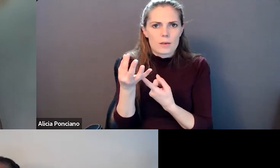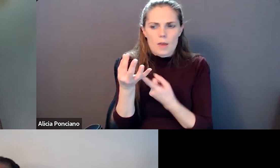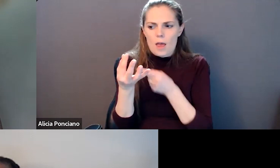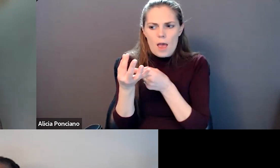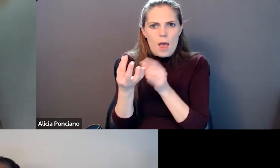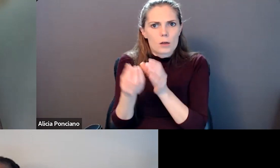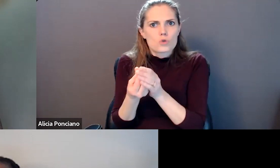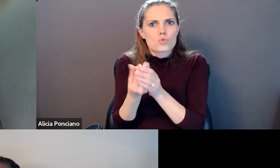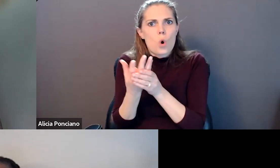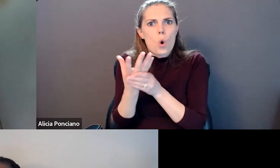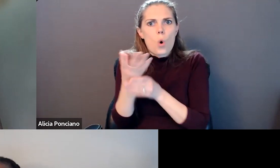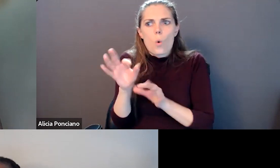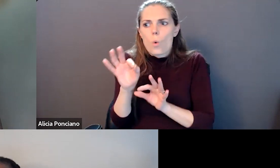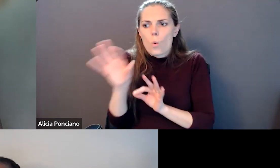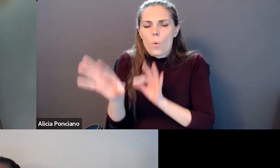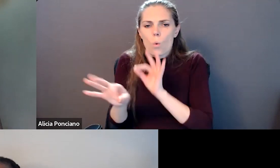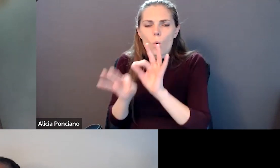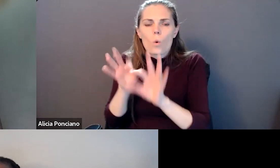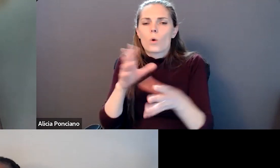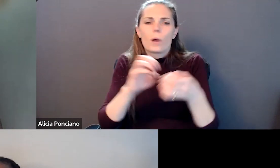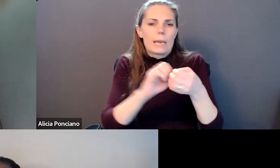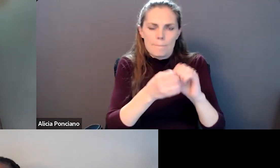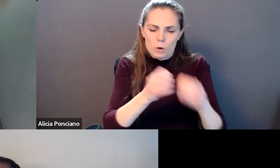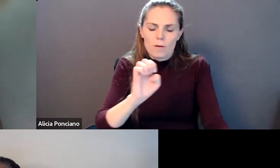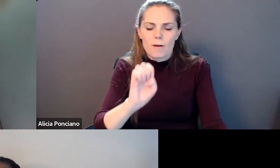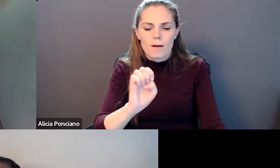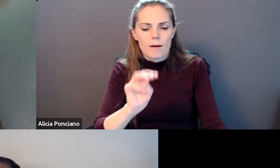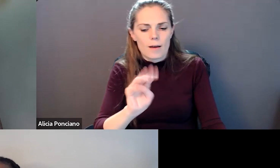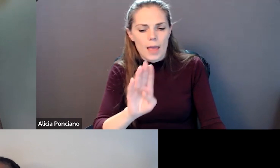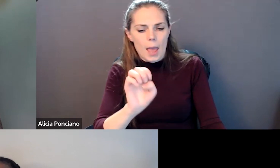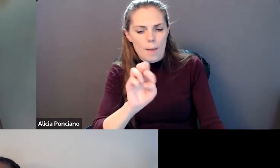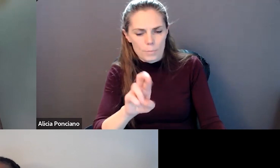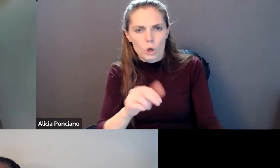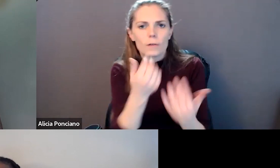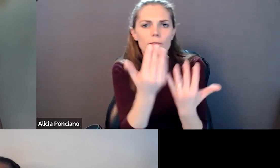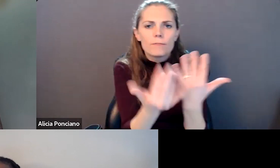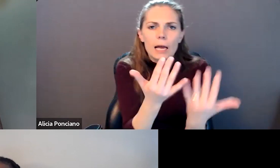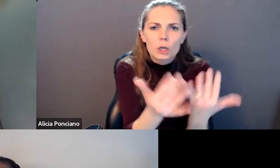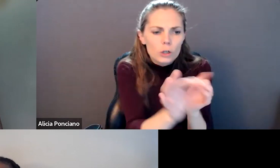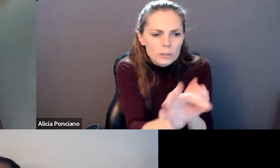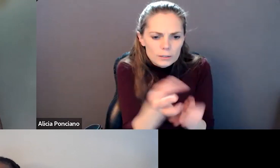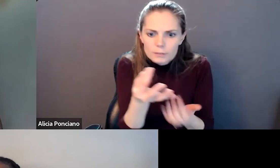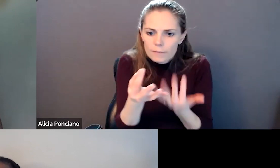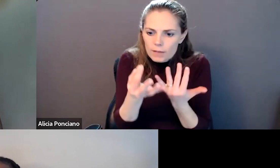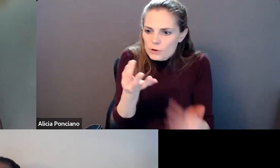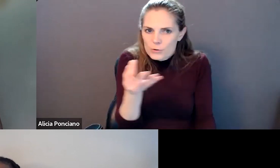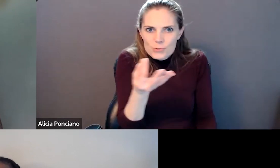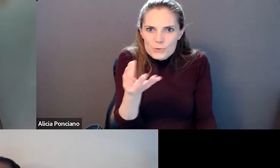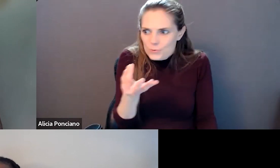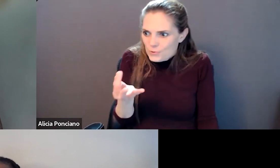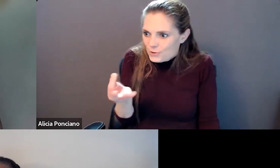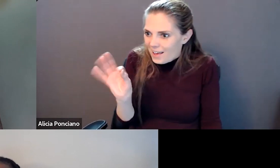contact with. Grow that ember into another fire with more seats. And I